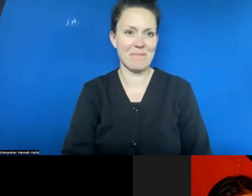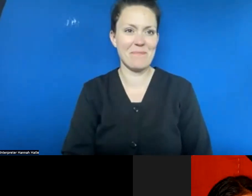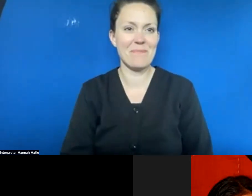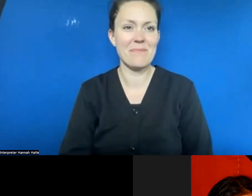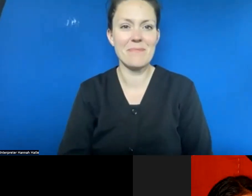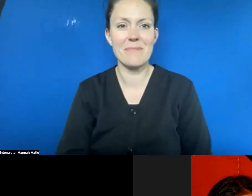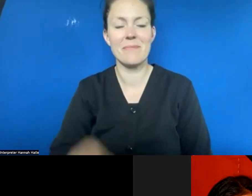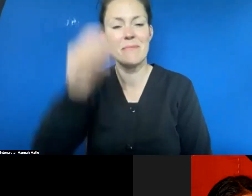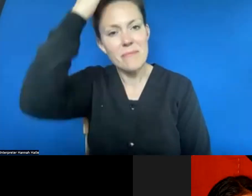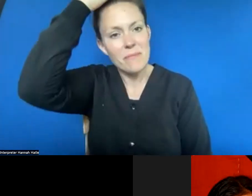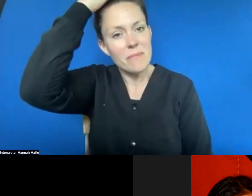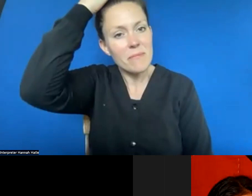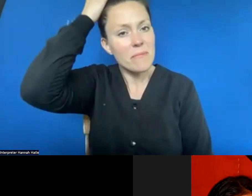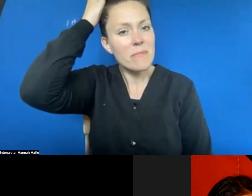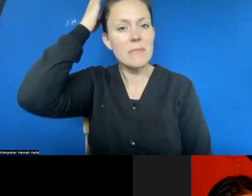All right.